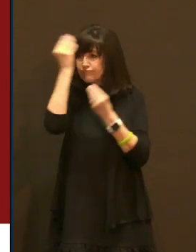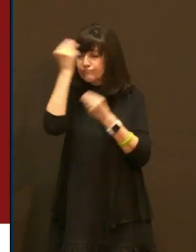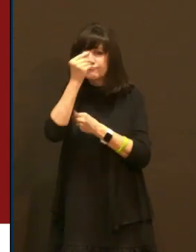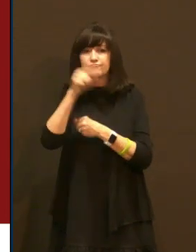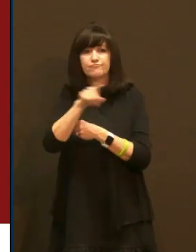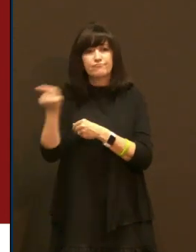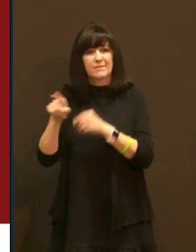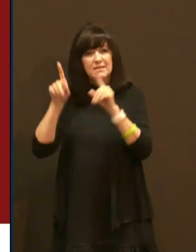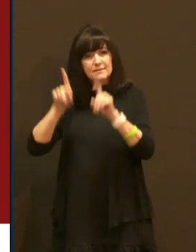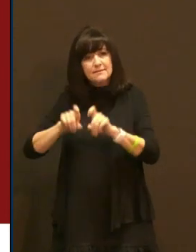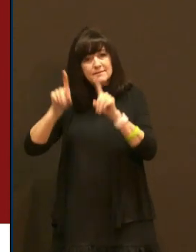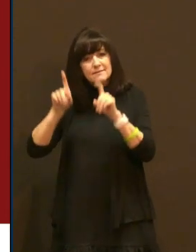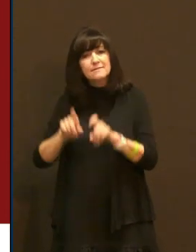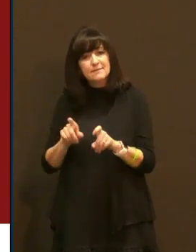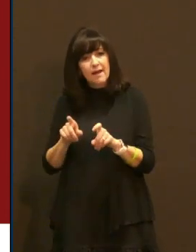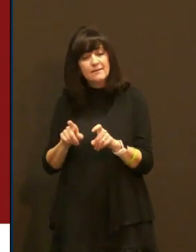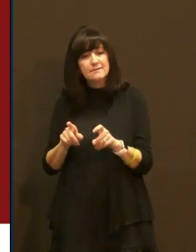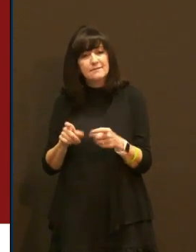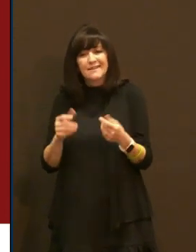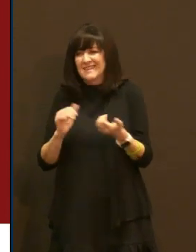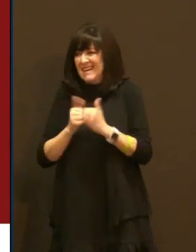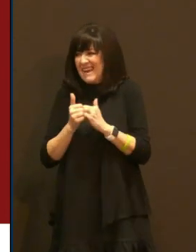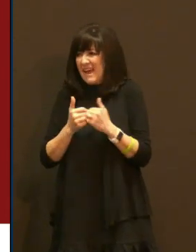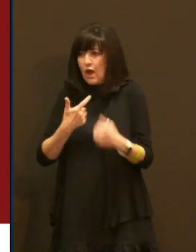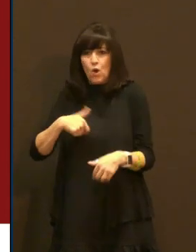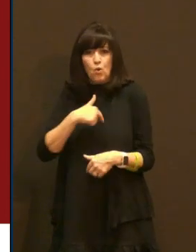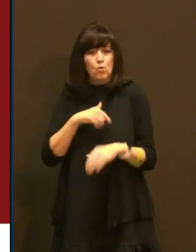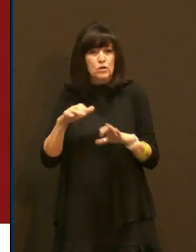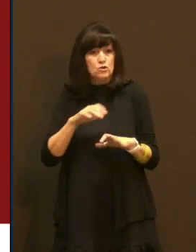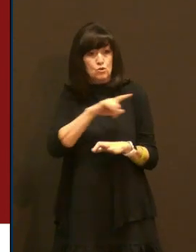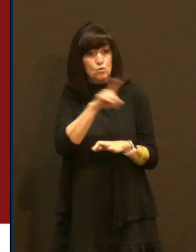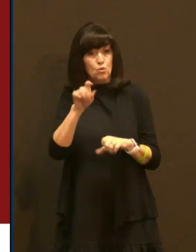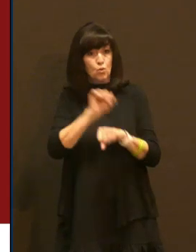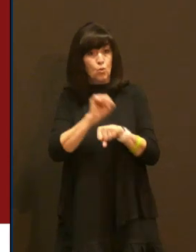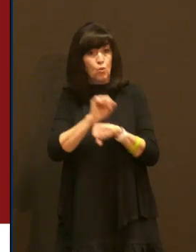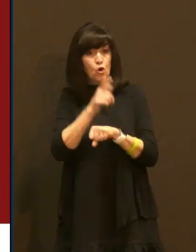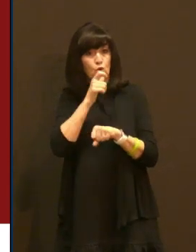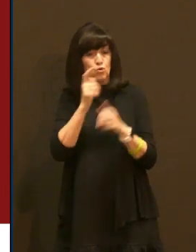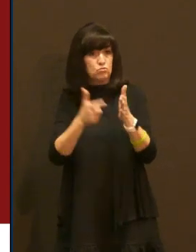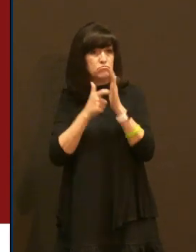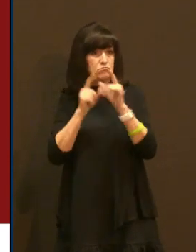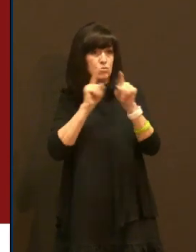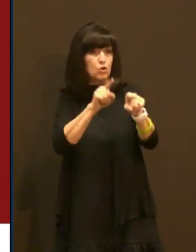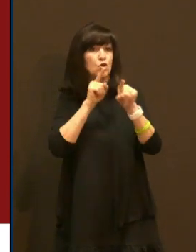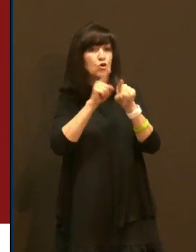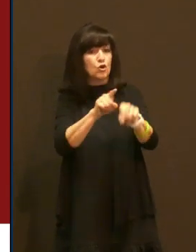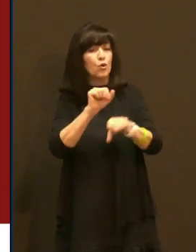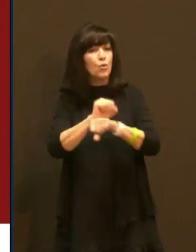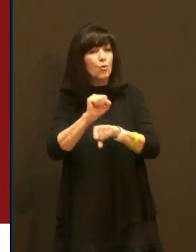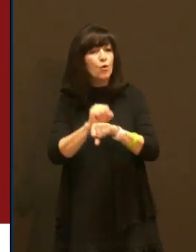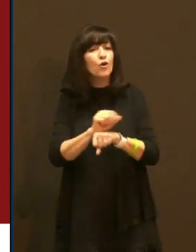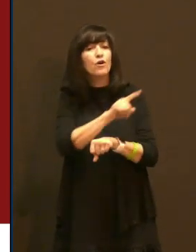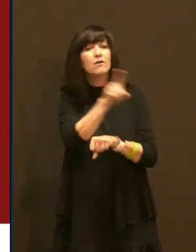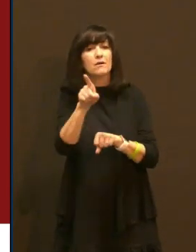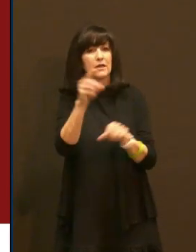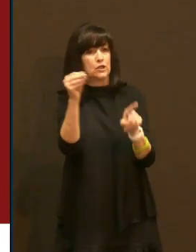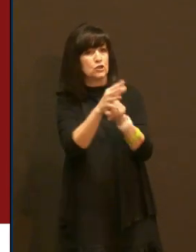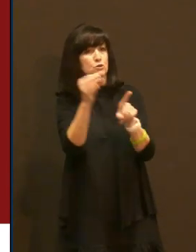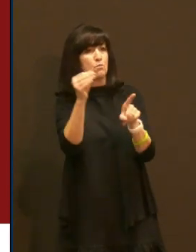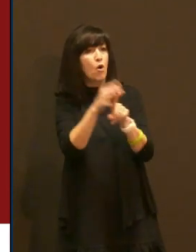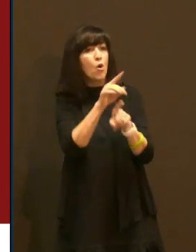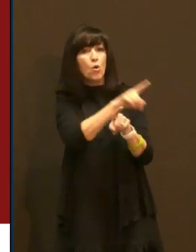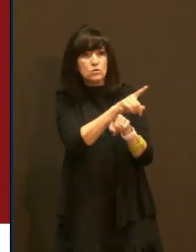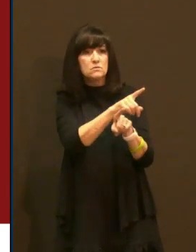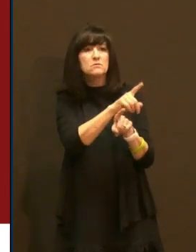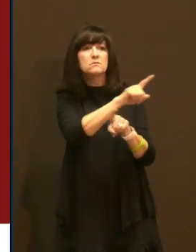testing for particularly essential employees and employees that are exposed more often to members of the public.